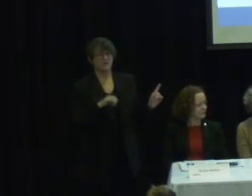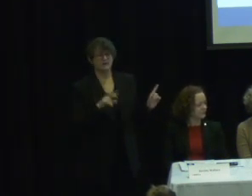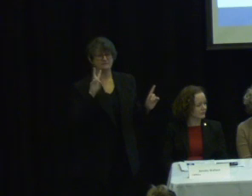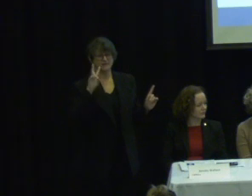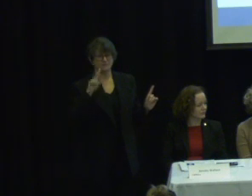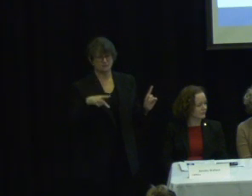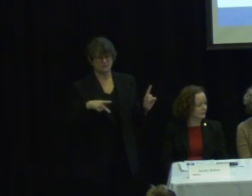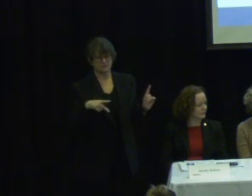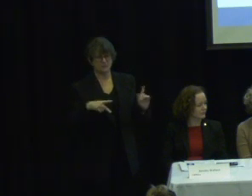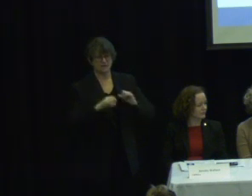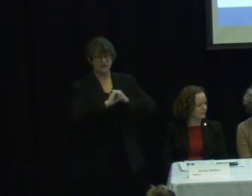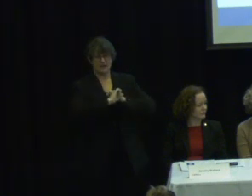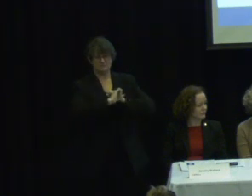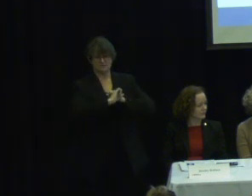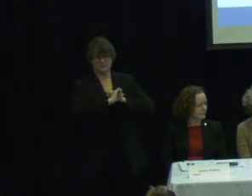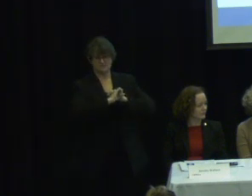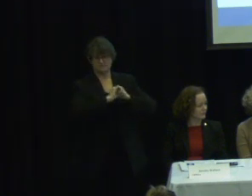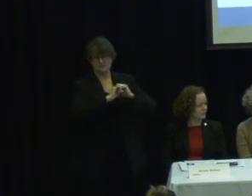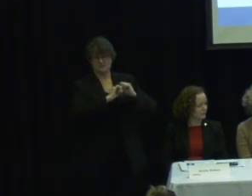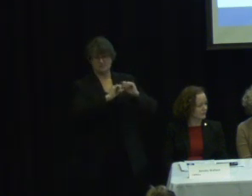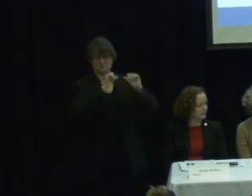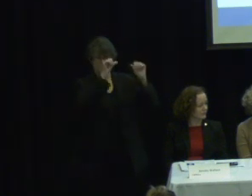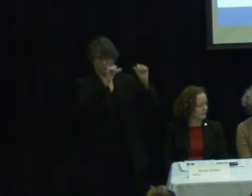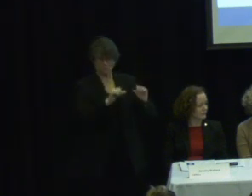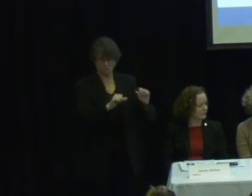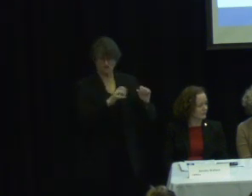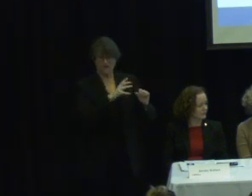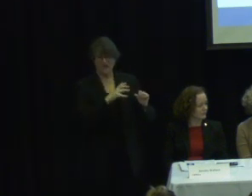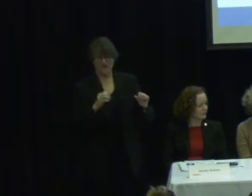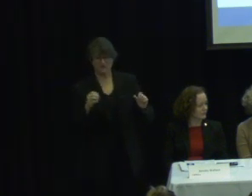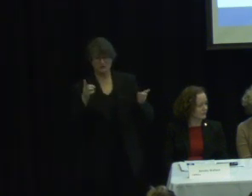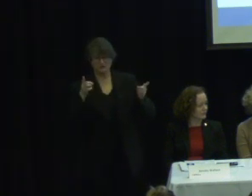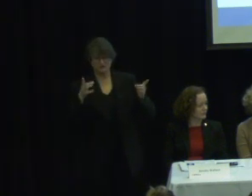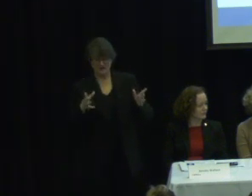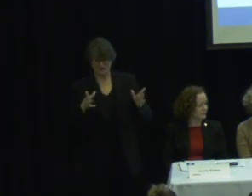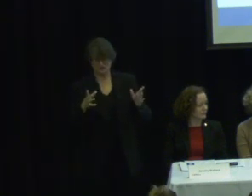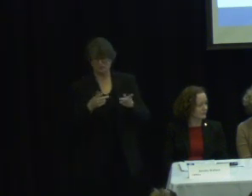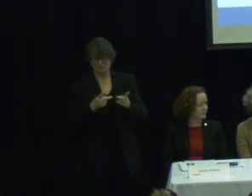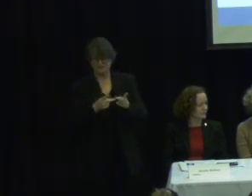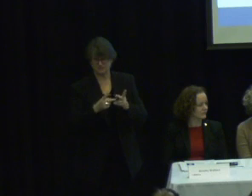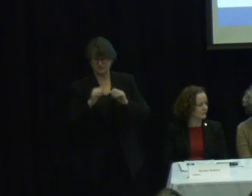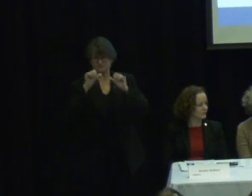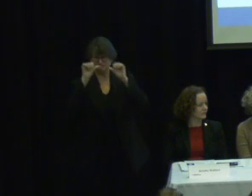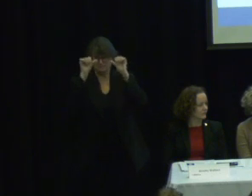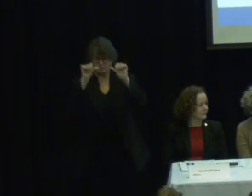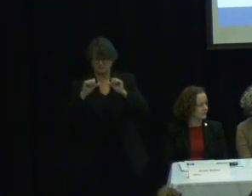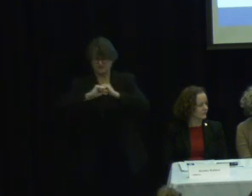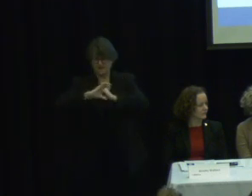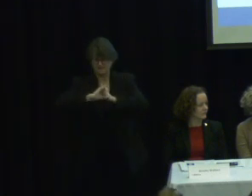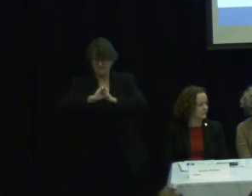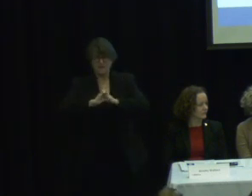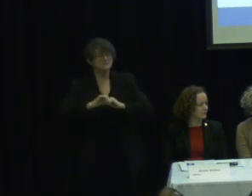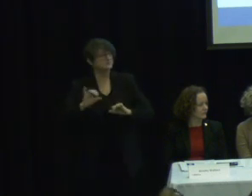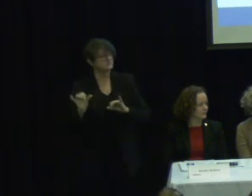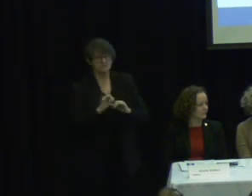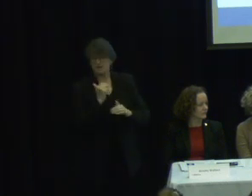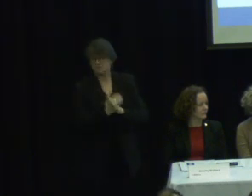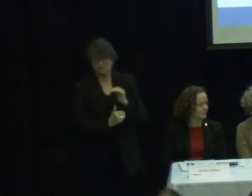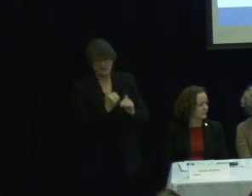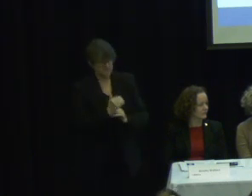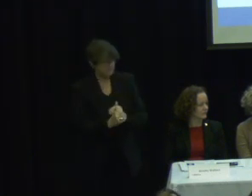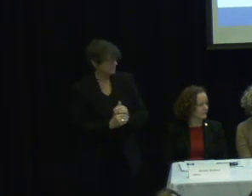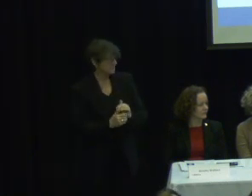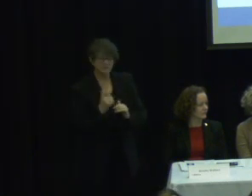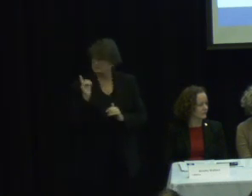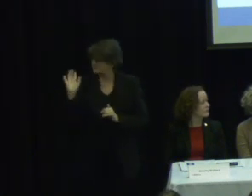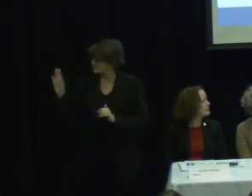position go out, and then we put the director position out. So we're going through a similar process that Natalie just outlined. And Stephen, for the last